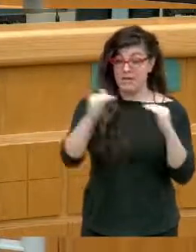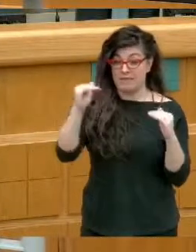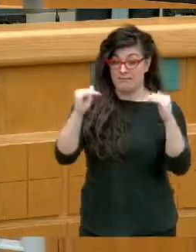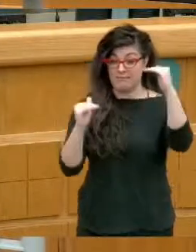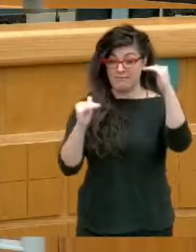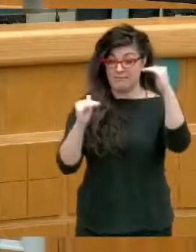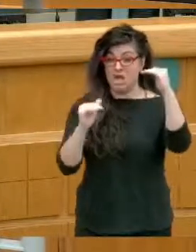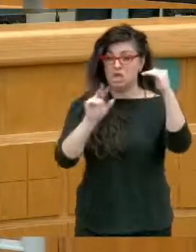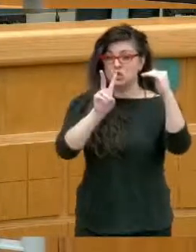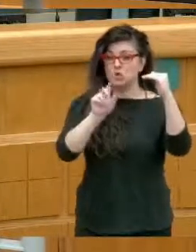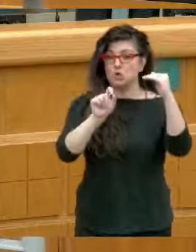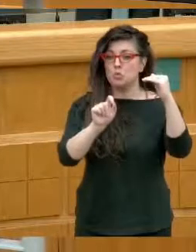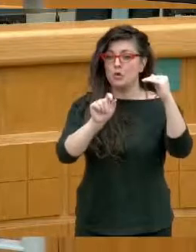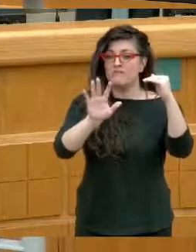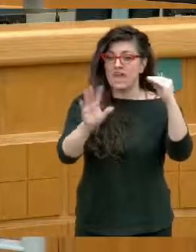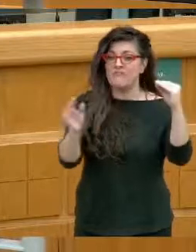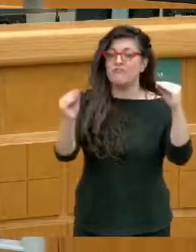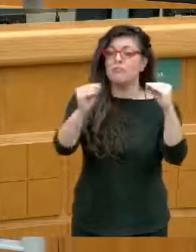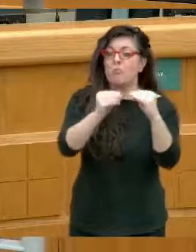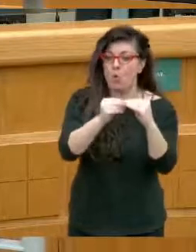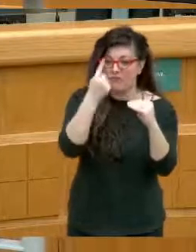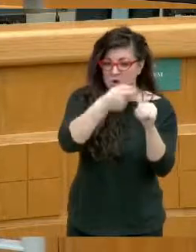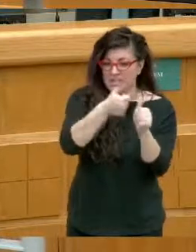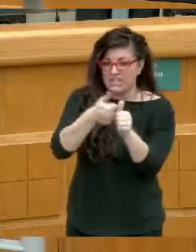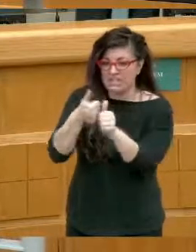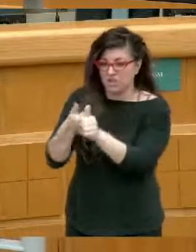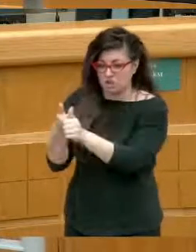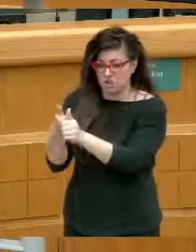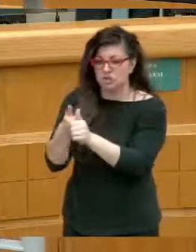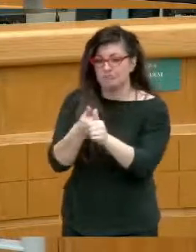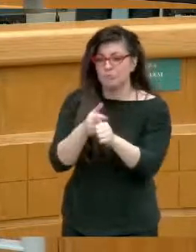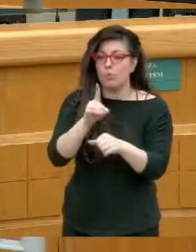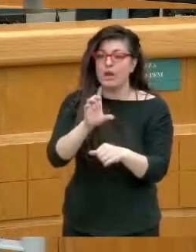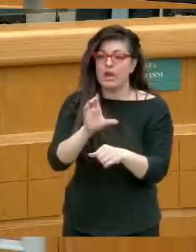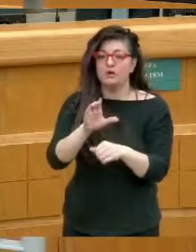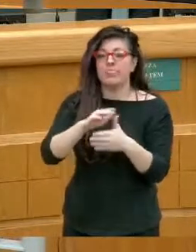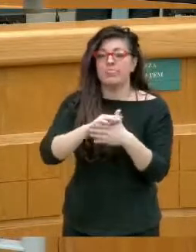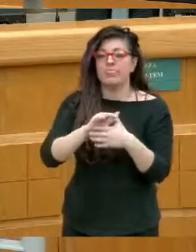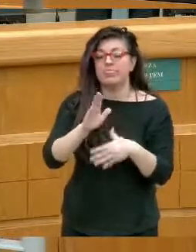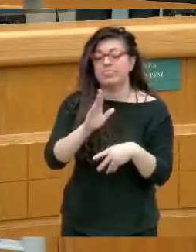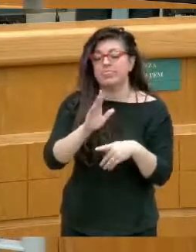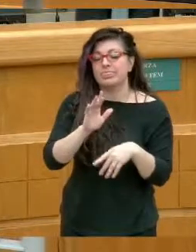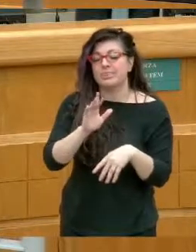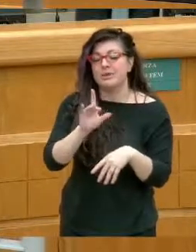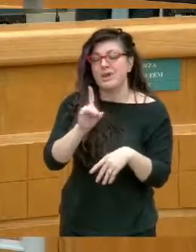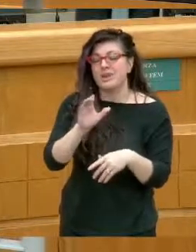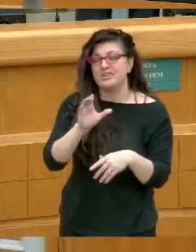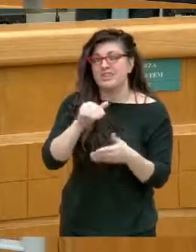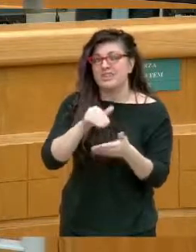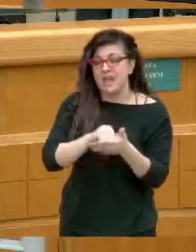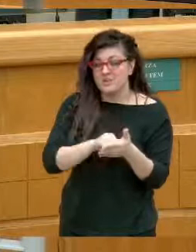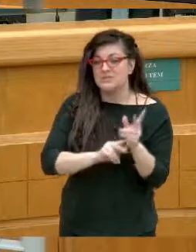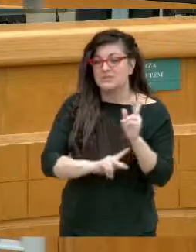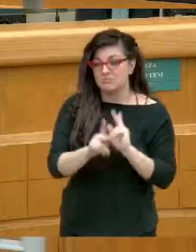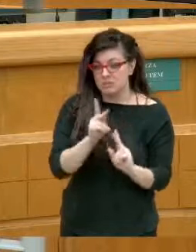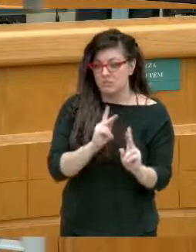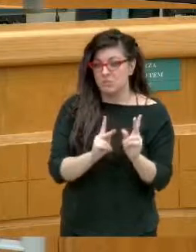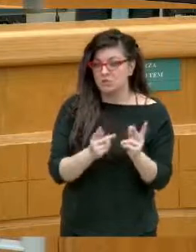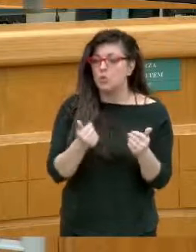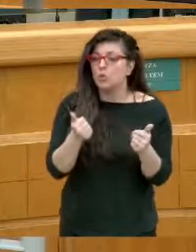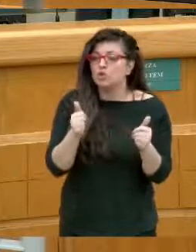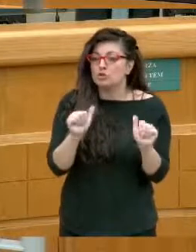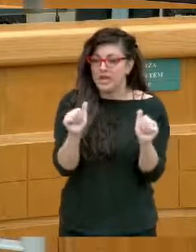and this is the cumulative total number of cases per 100,000 people. So what we're doing is trying to put on an even playing